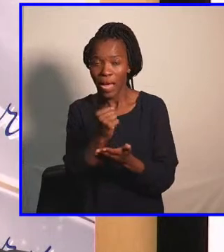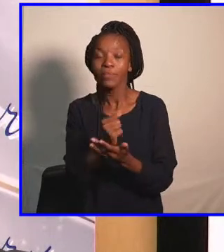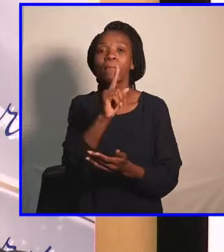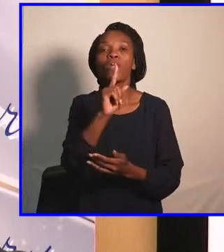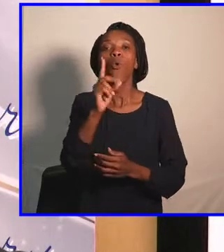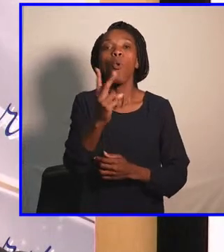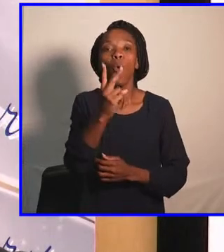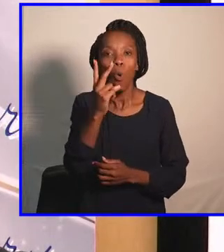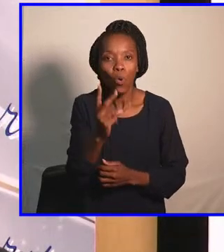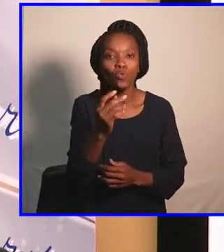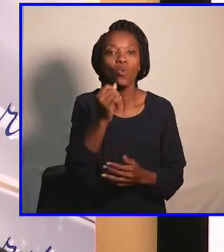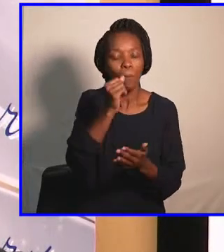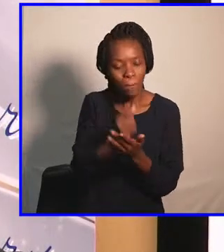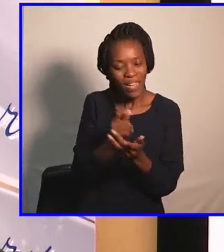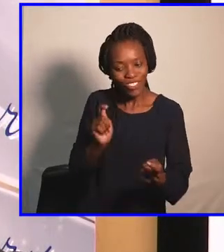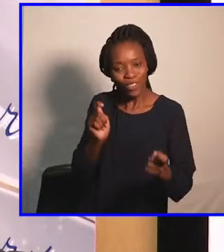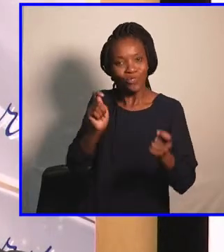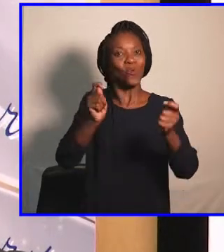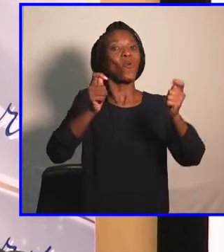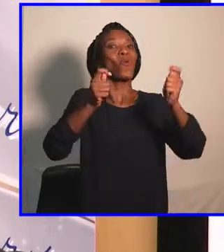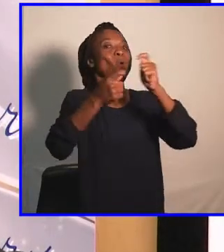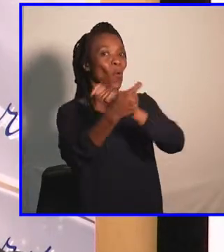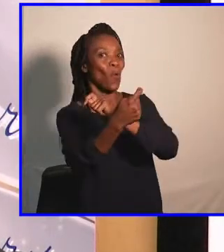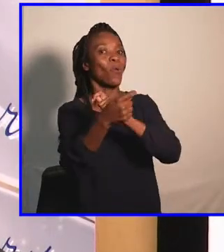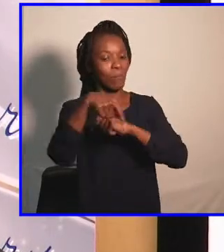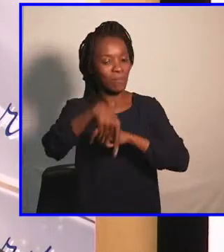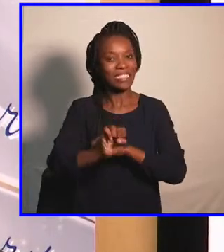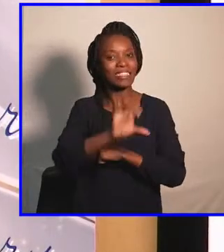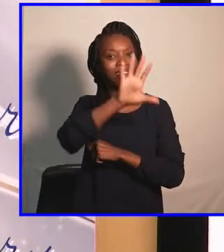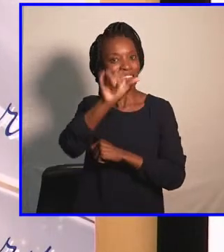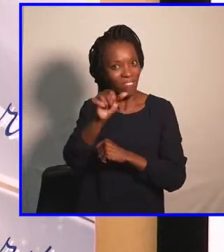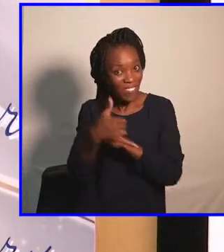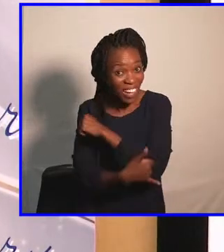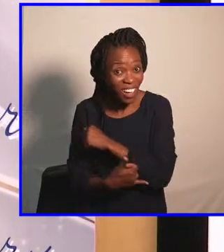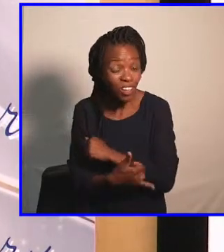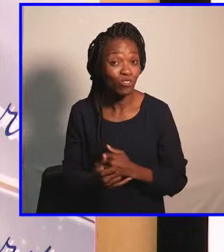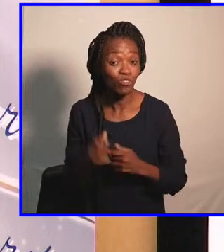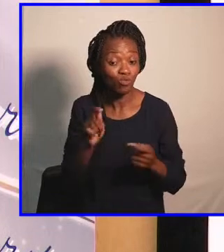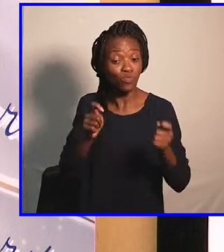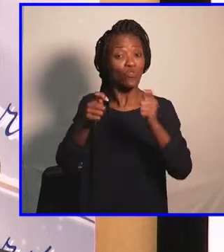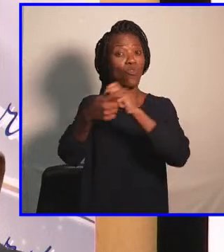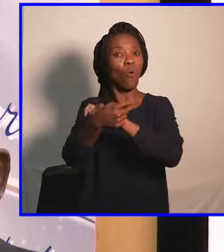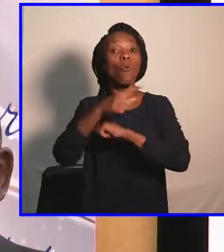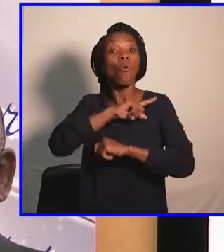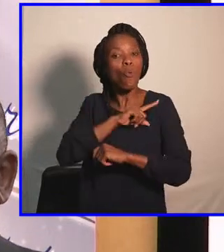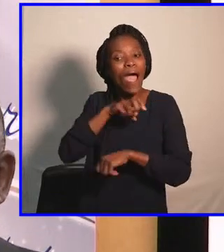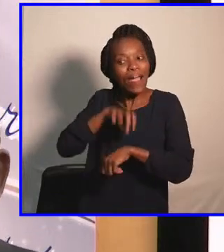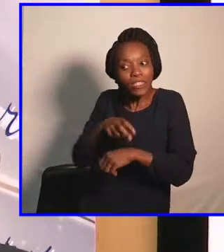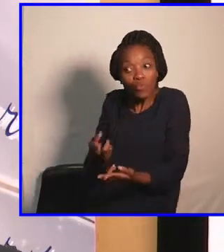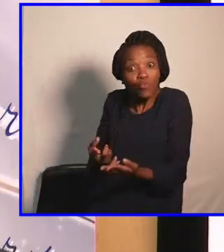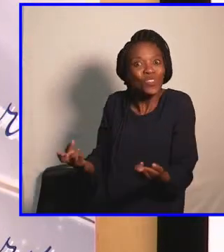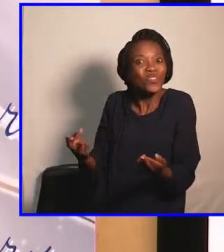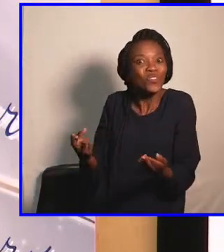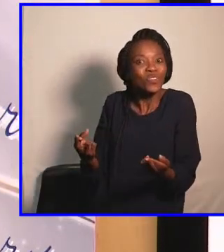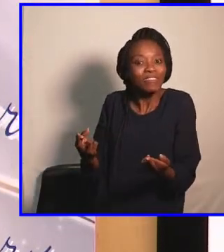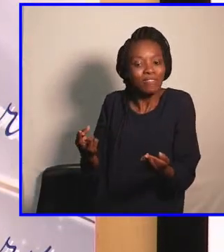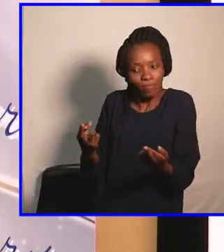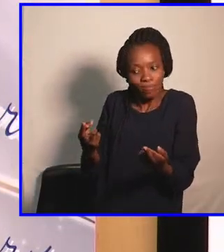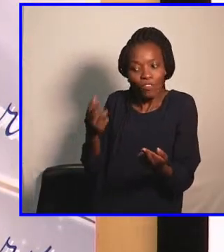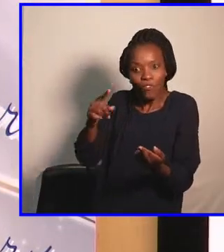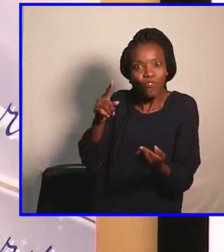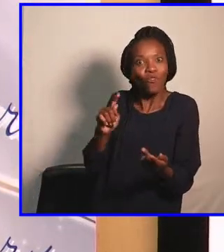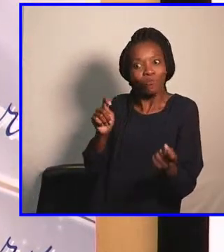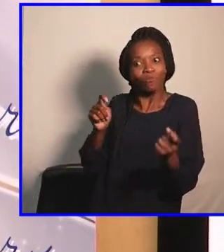impact. It had to transform this country because we needed the resources to transform